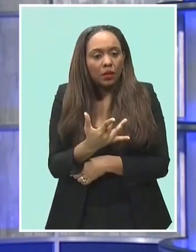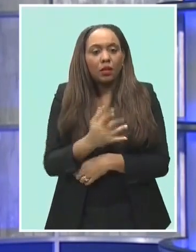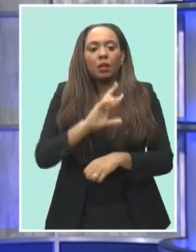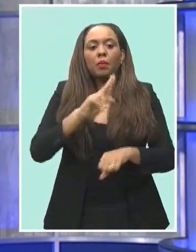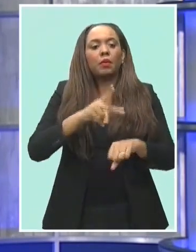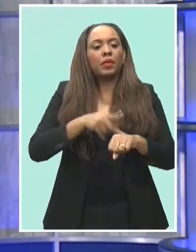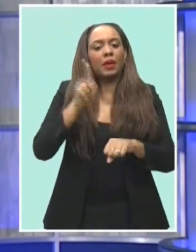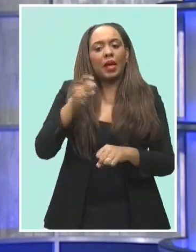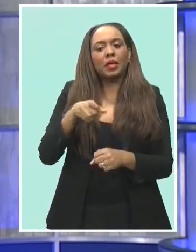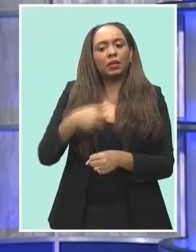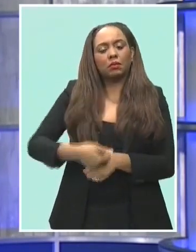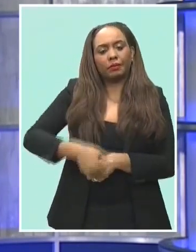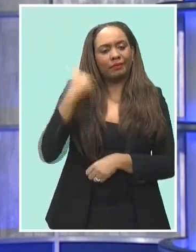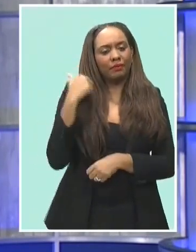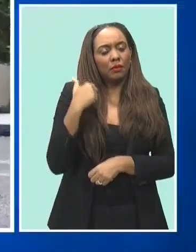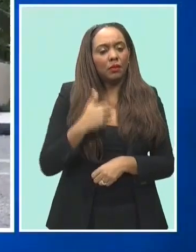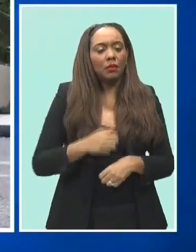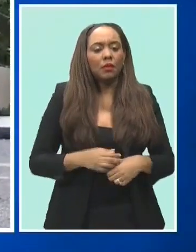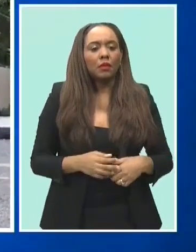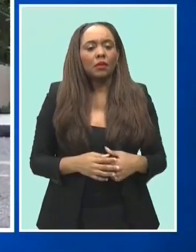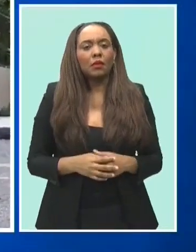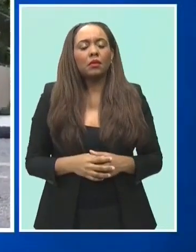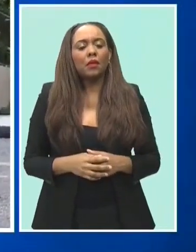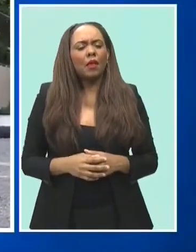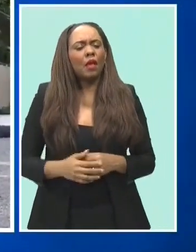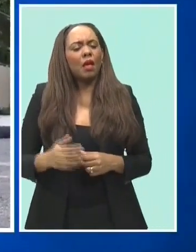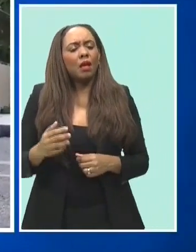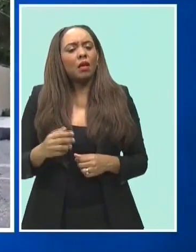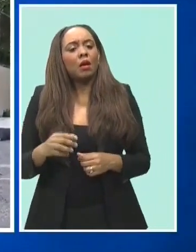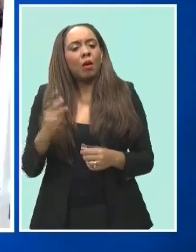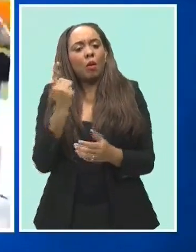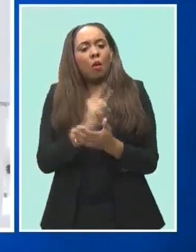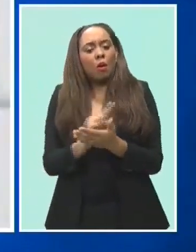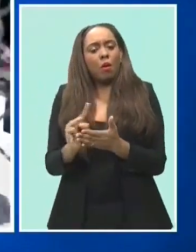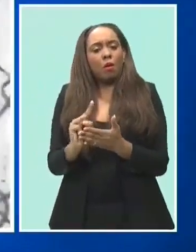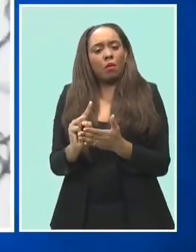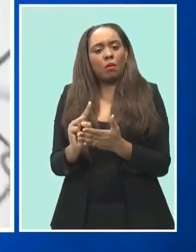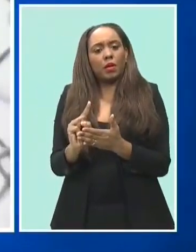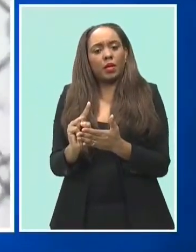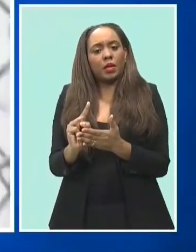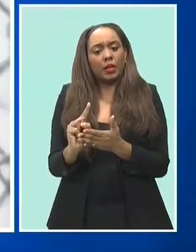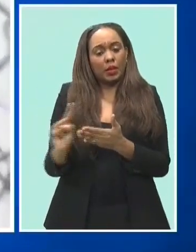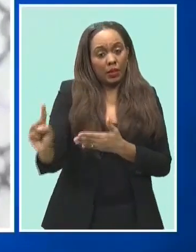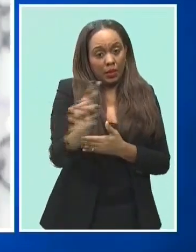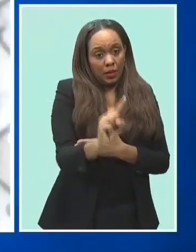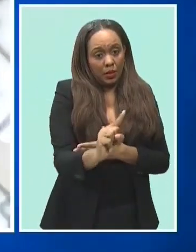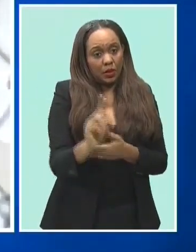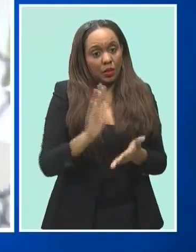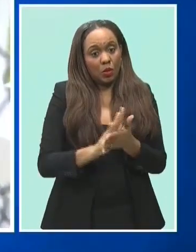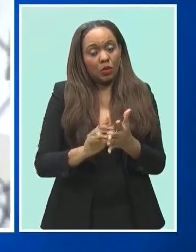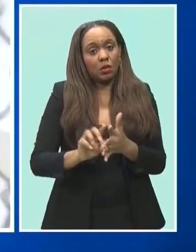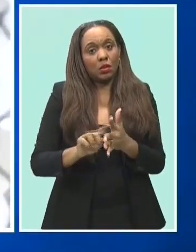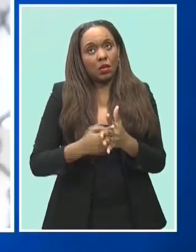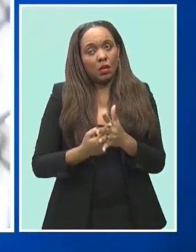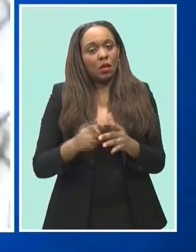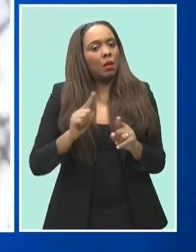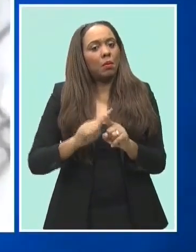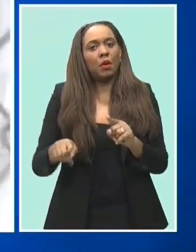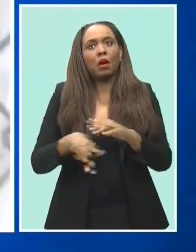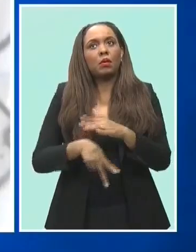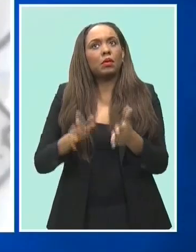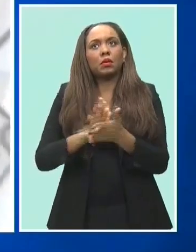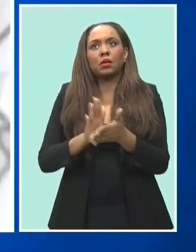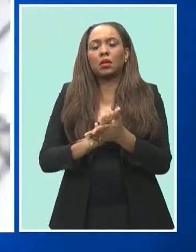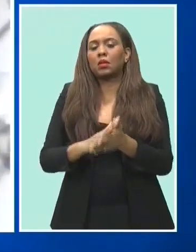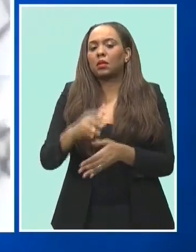principal is removed. Just 1 week before the start of the new academic year, and teachers of the Carlton Francis Primary School say